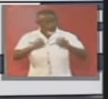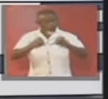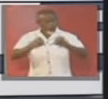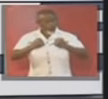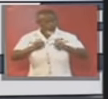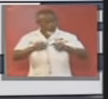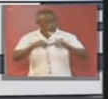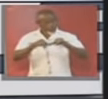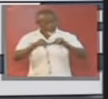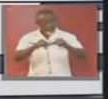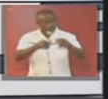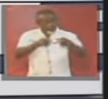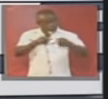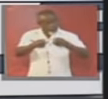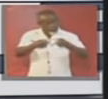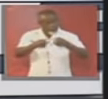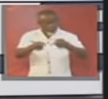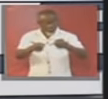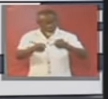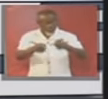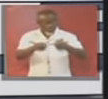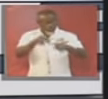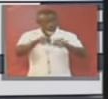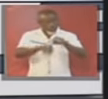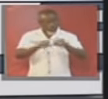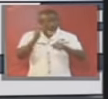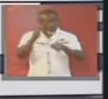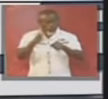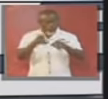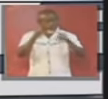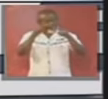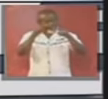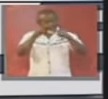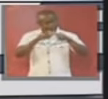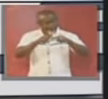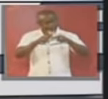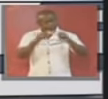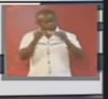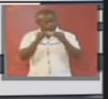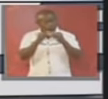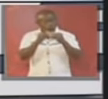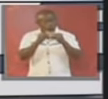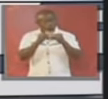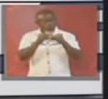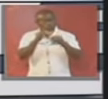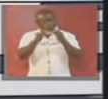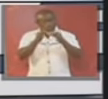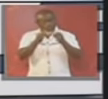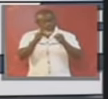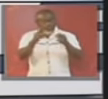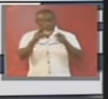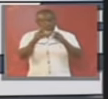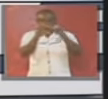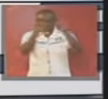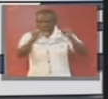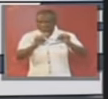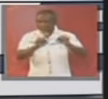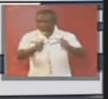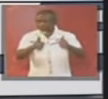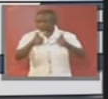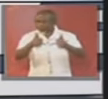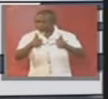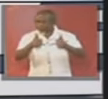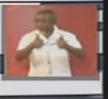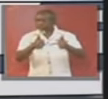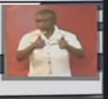and Tobago, we would really be depending on the responsiveness of the parallel healthcare system and the associated elements, that is testing